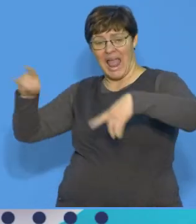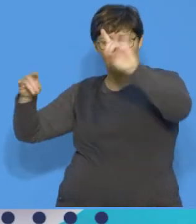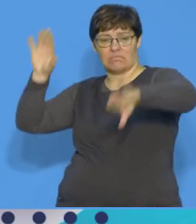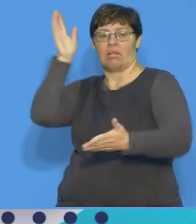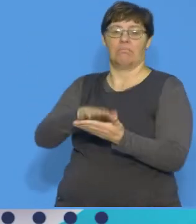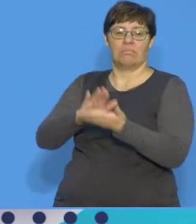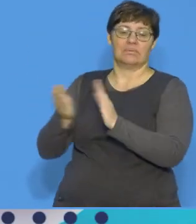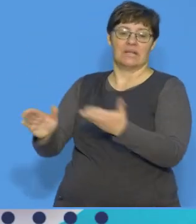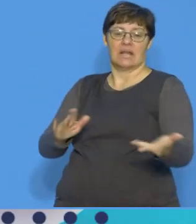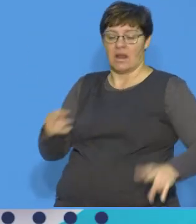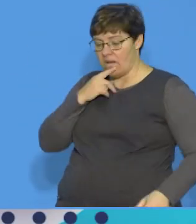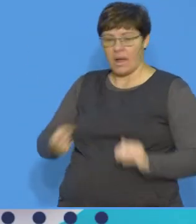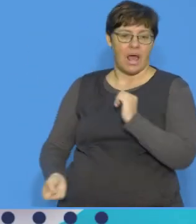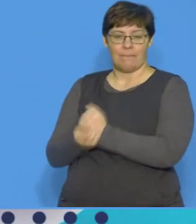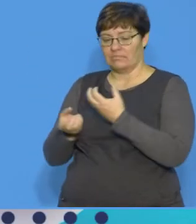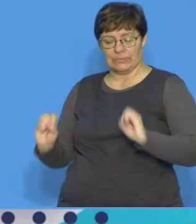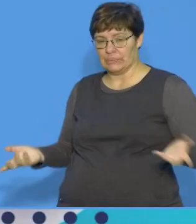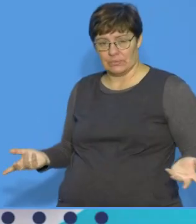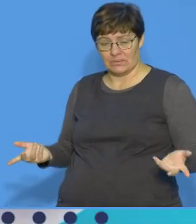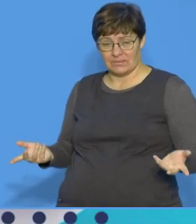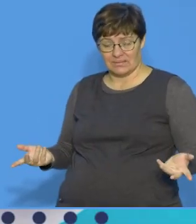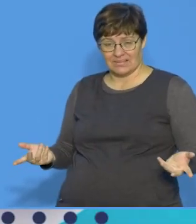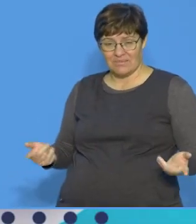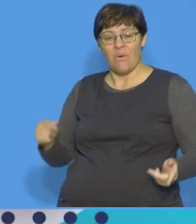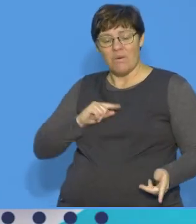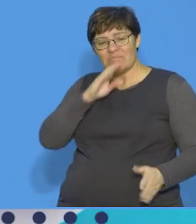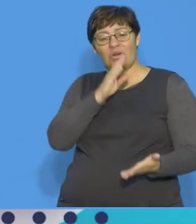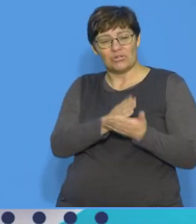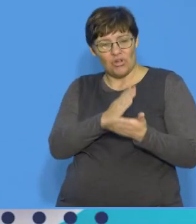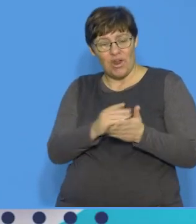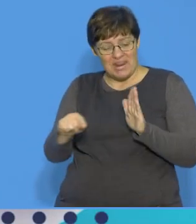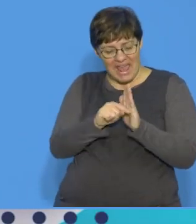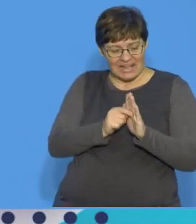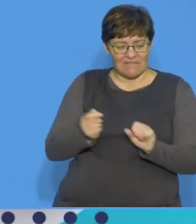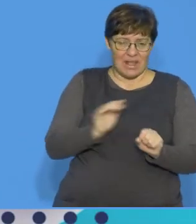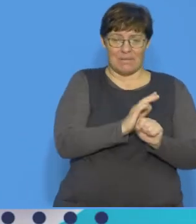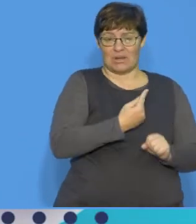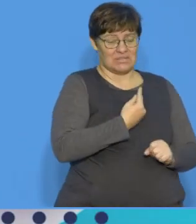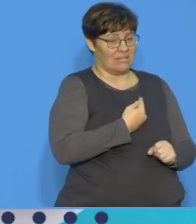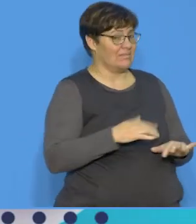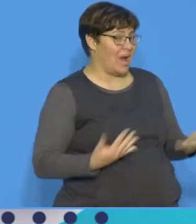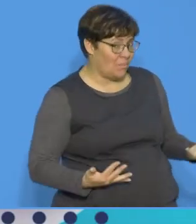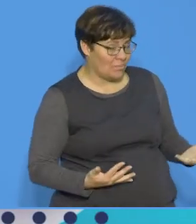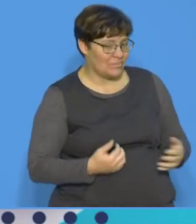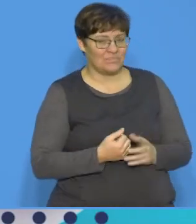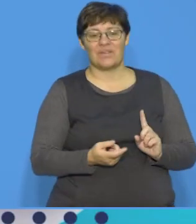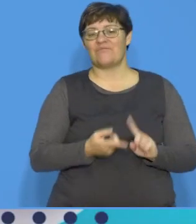other organisms and impact negatively on our own population? But